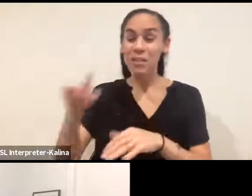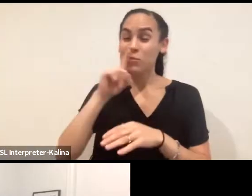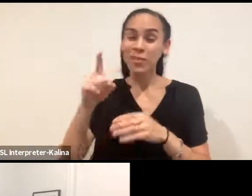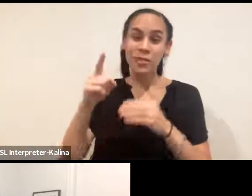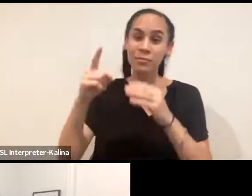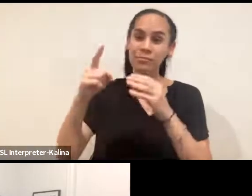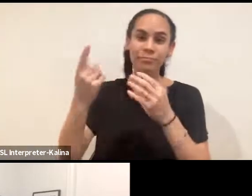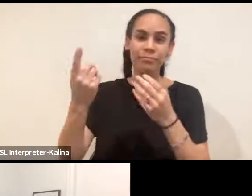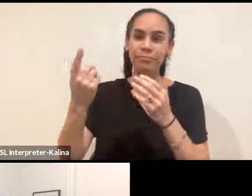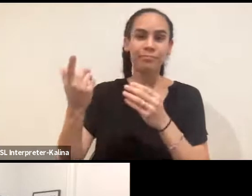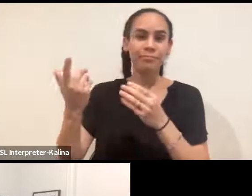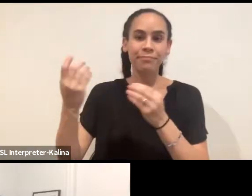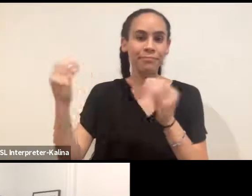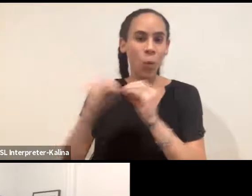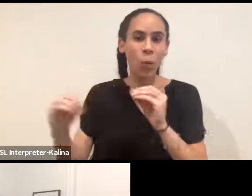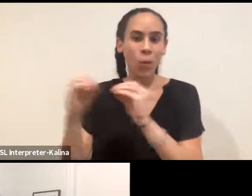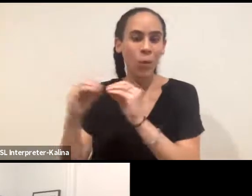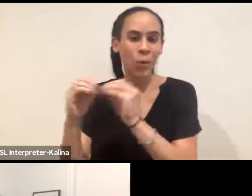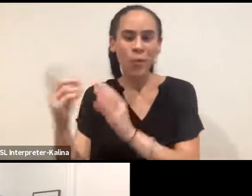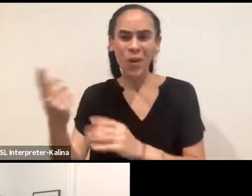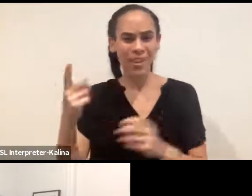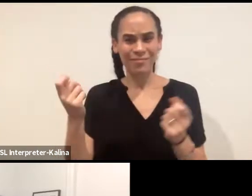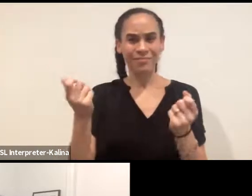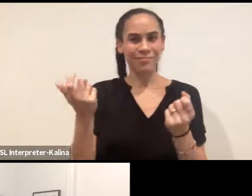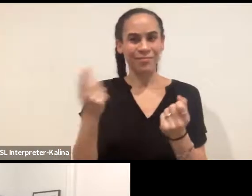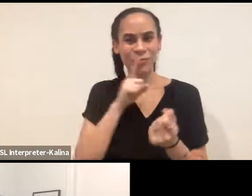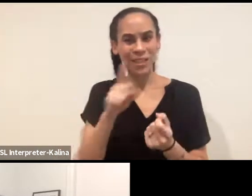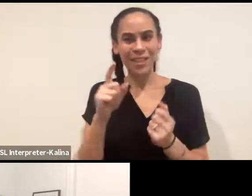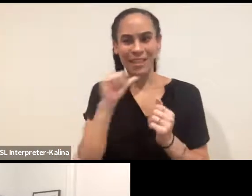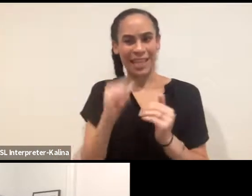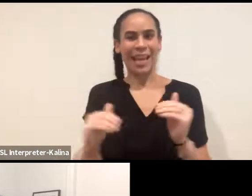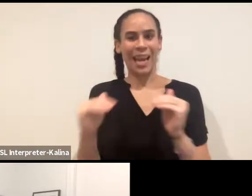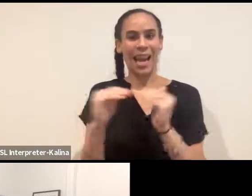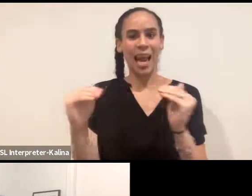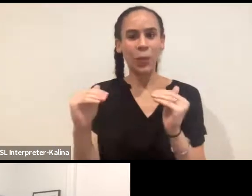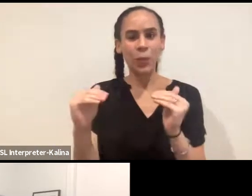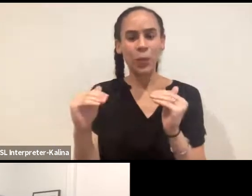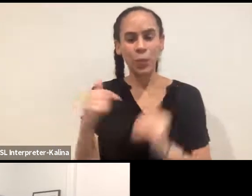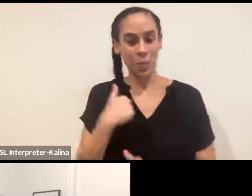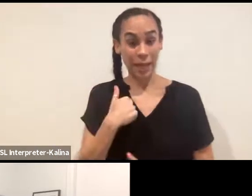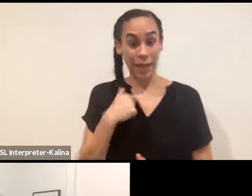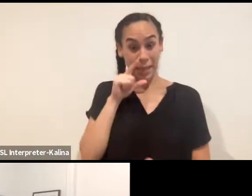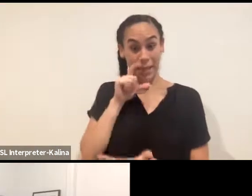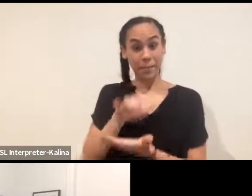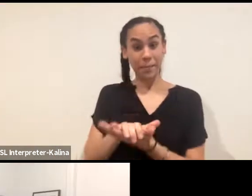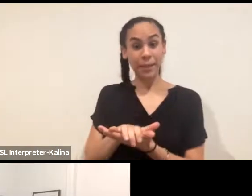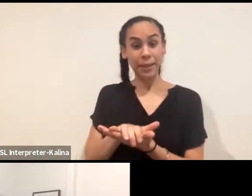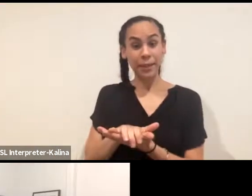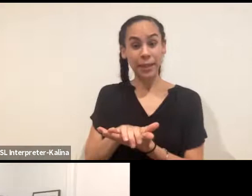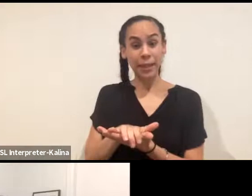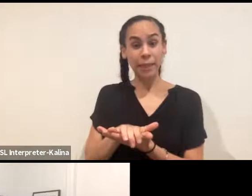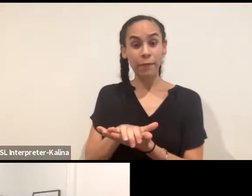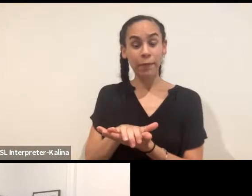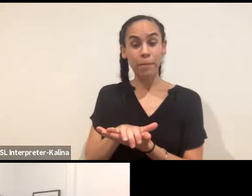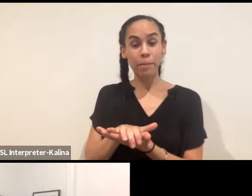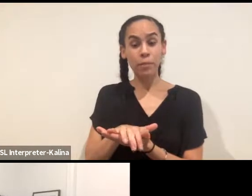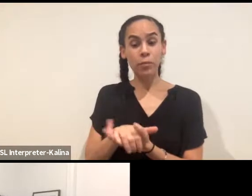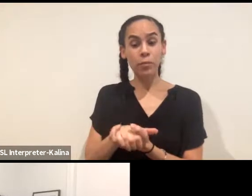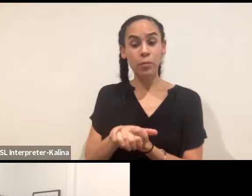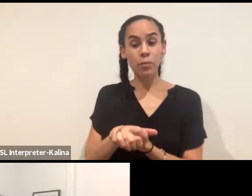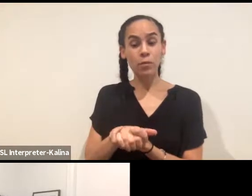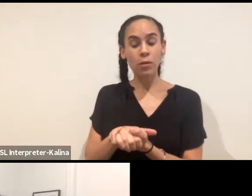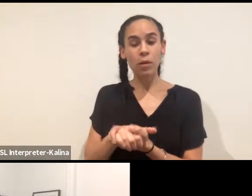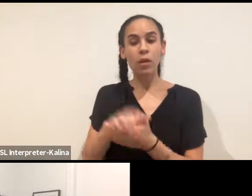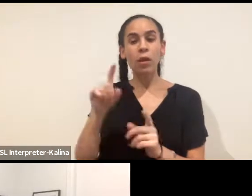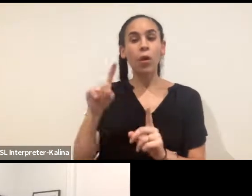financial systems are inequitable. And I really believe that when we